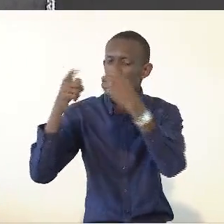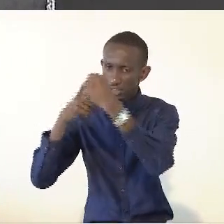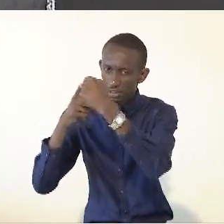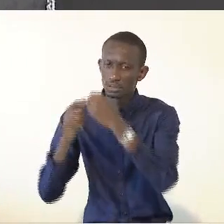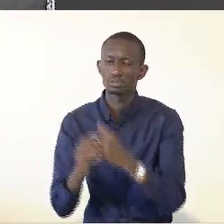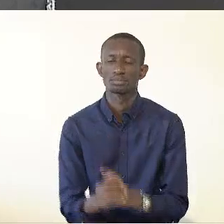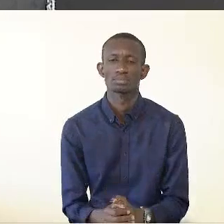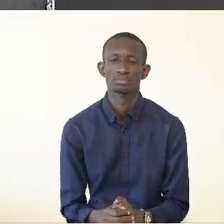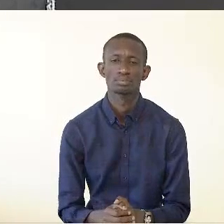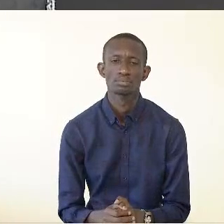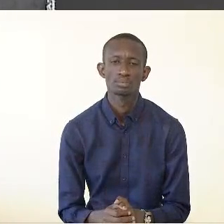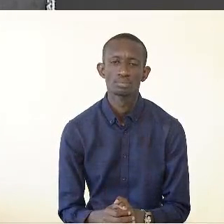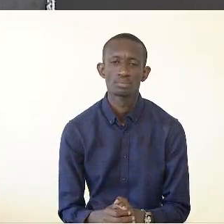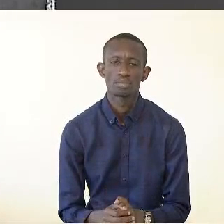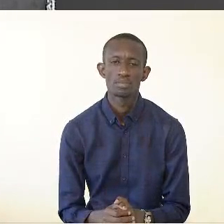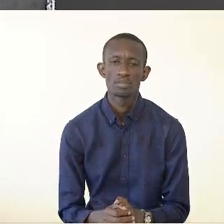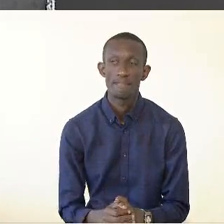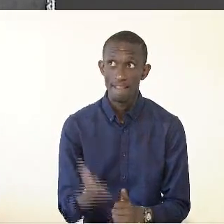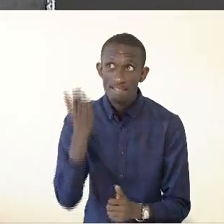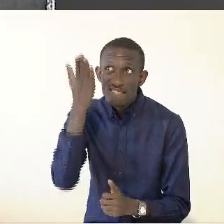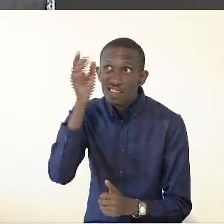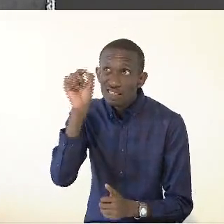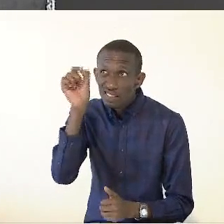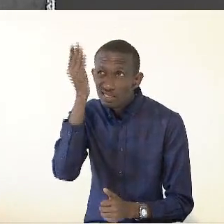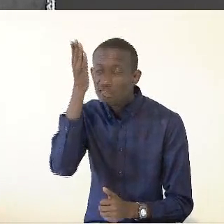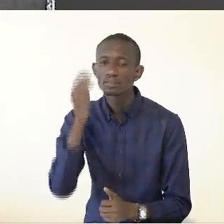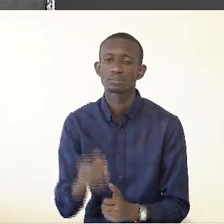and a -6 is here.